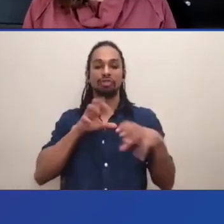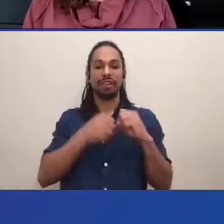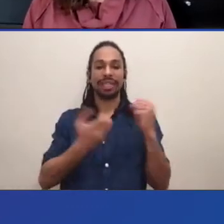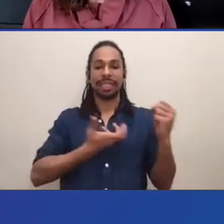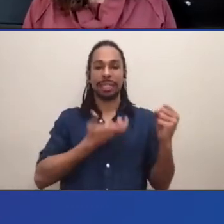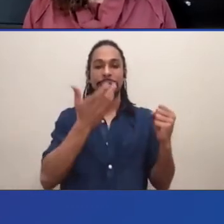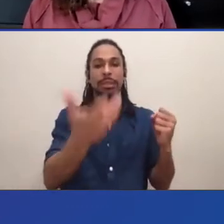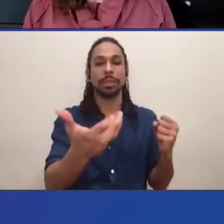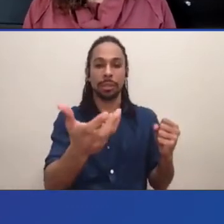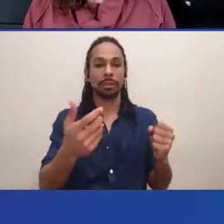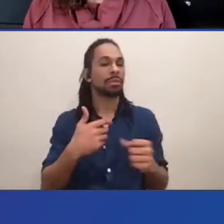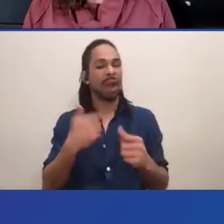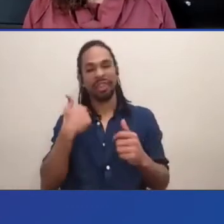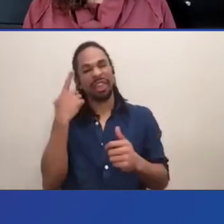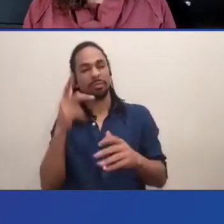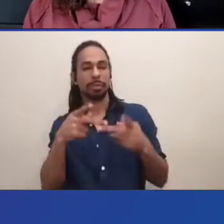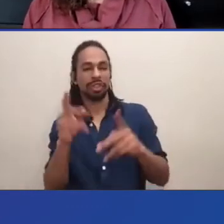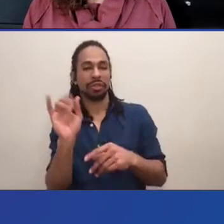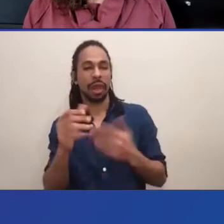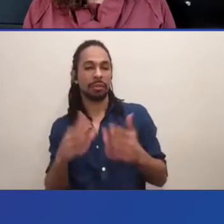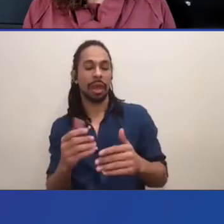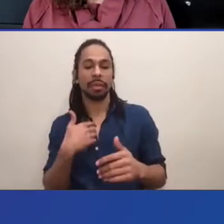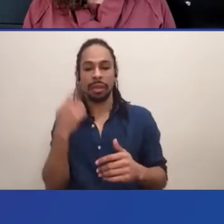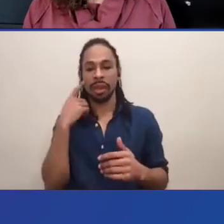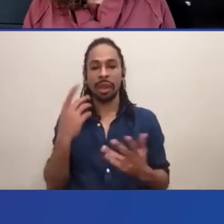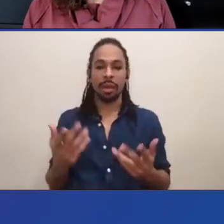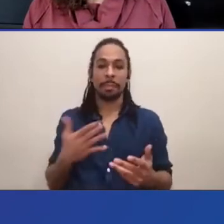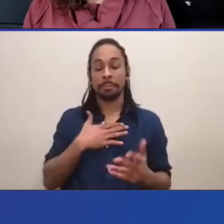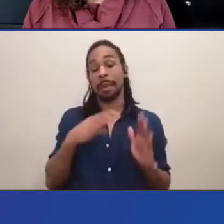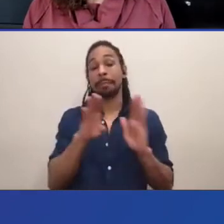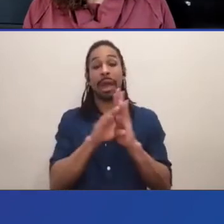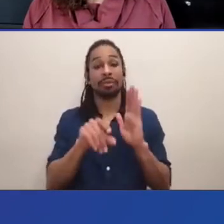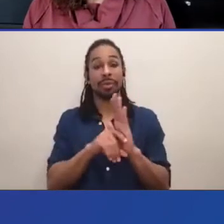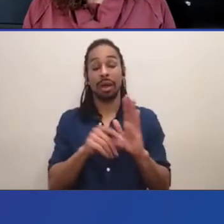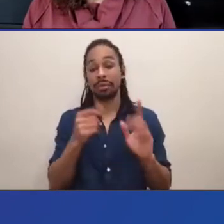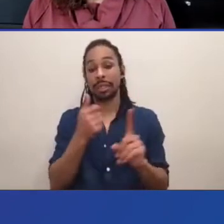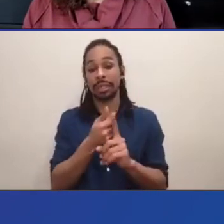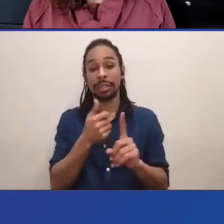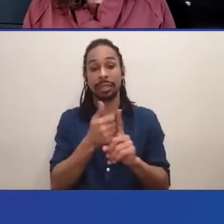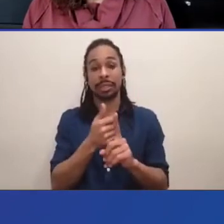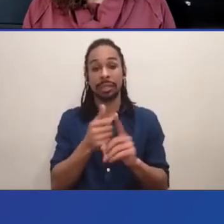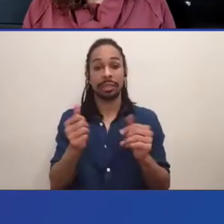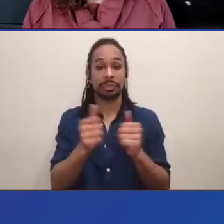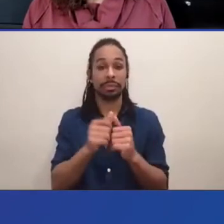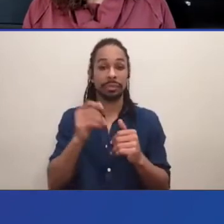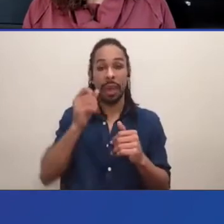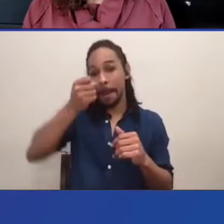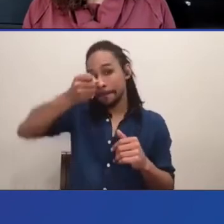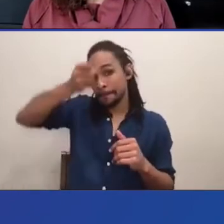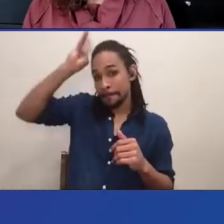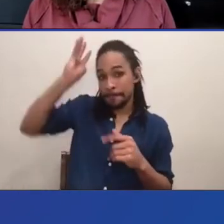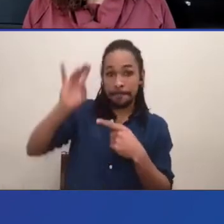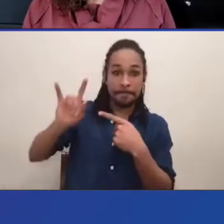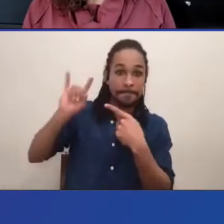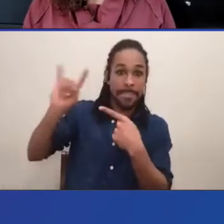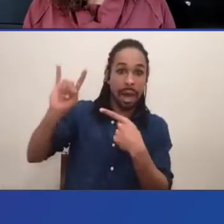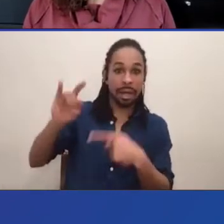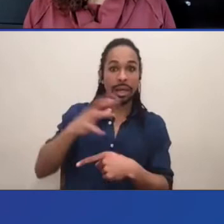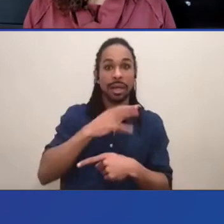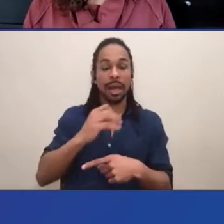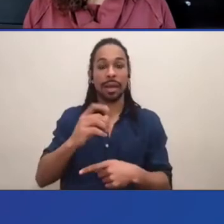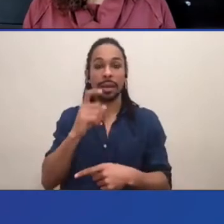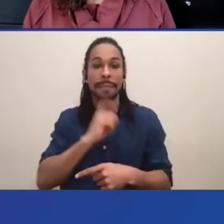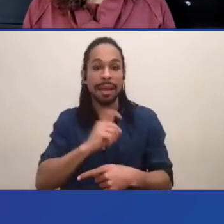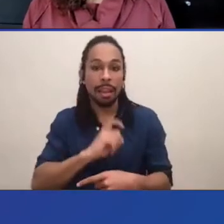of permission. Like it's like, you know, my background is in punk and metal, which is a very white male dominated